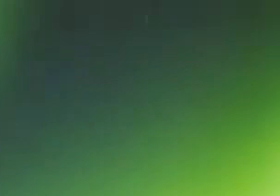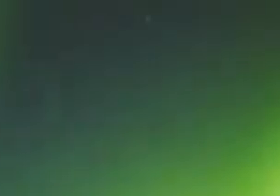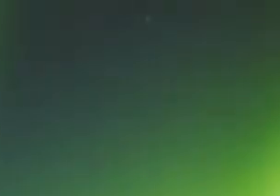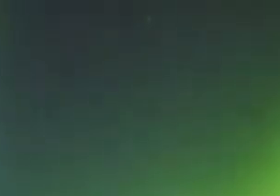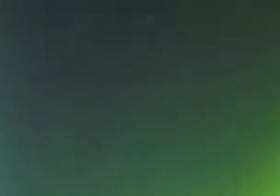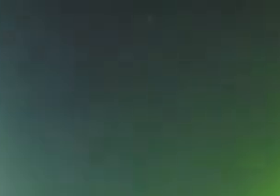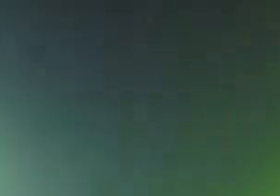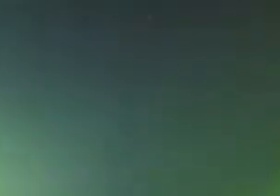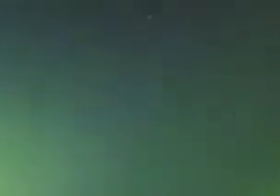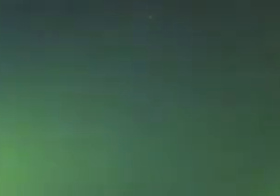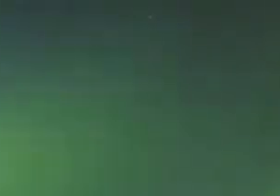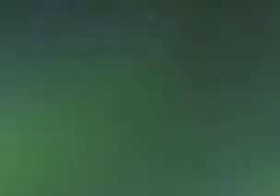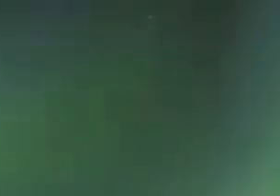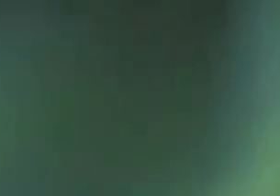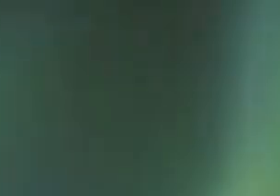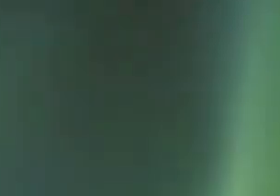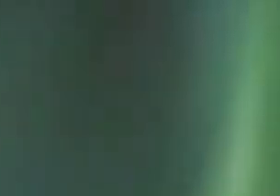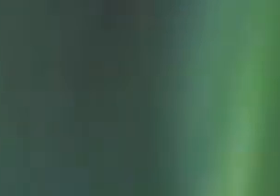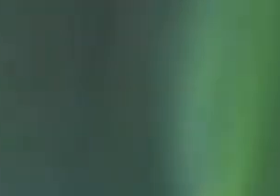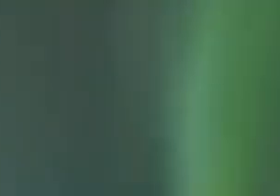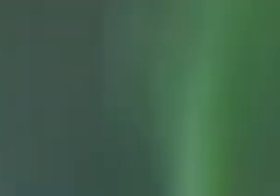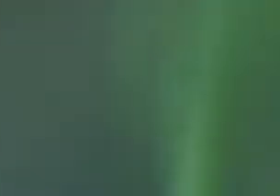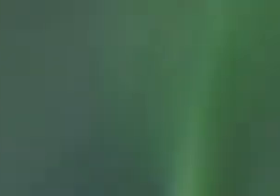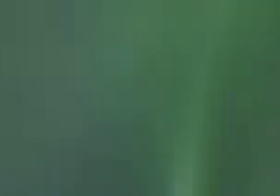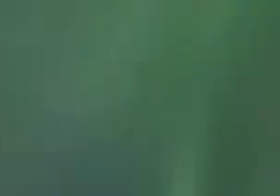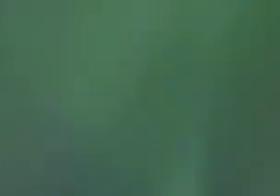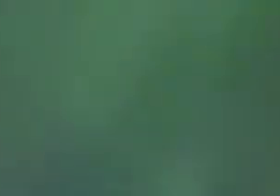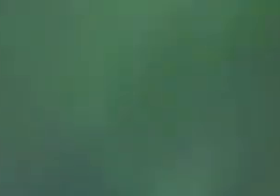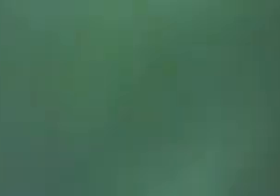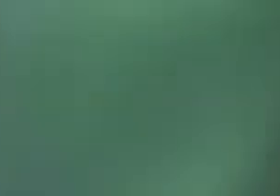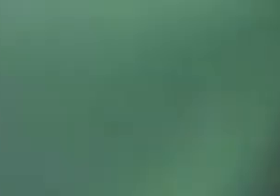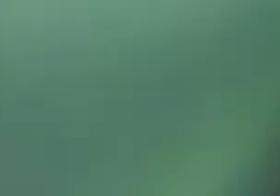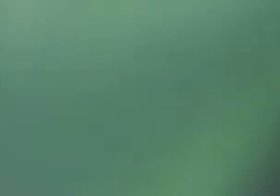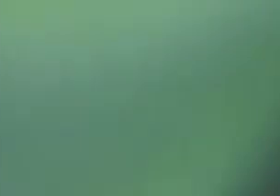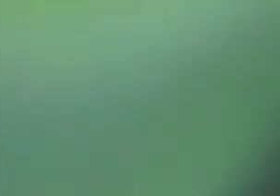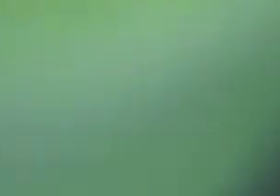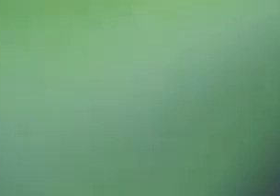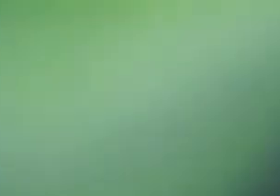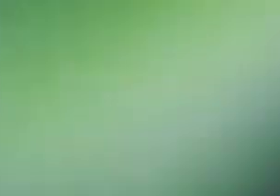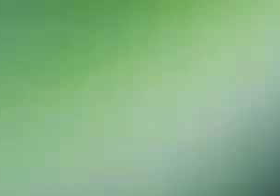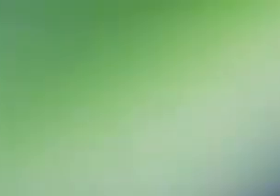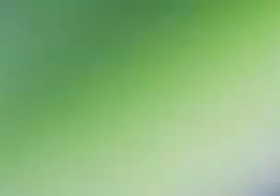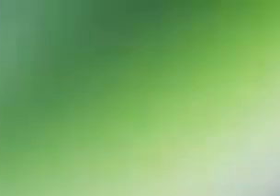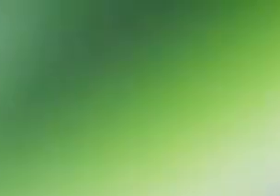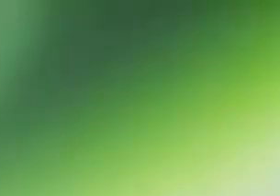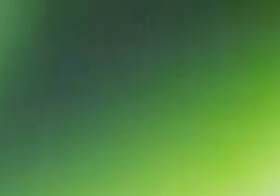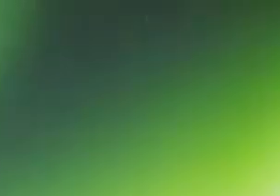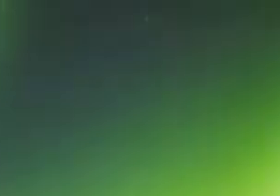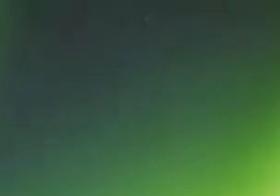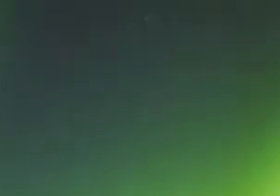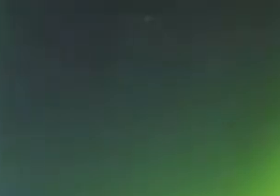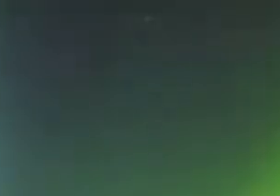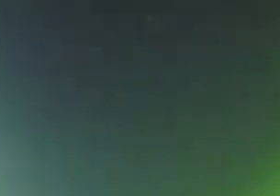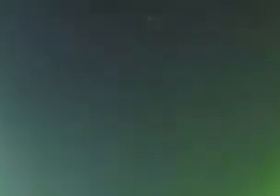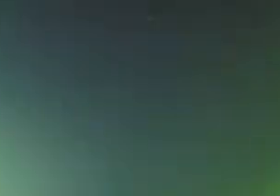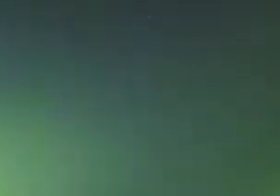on. Sorry, forgot about that. So one of the questions that I have, for example, that keeps getting asked for